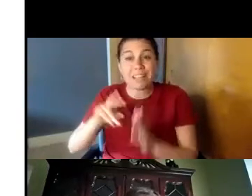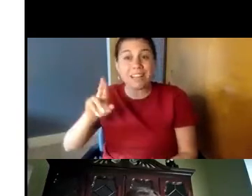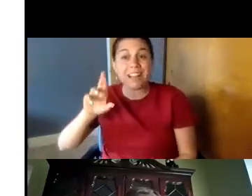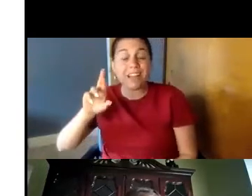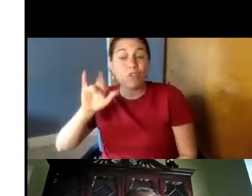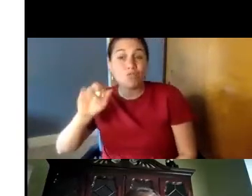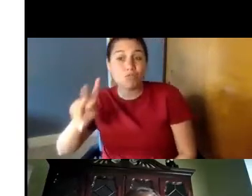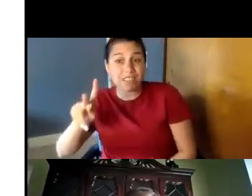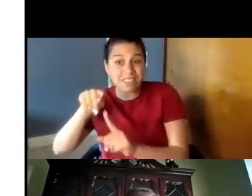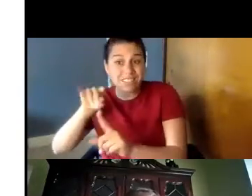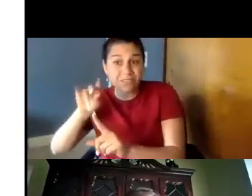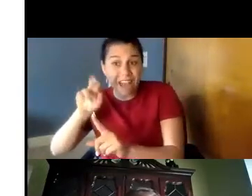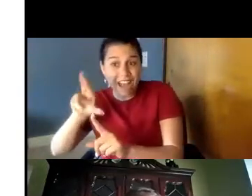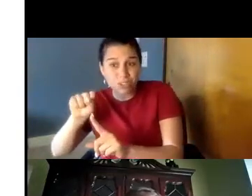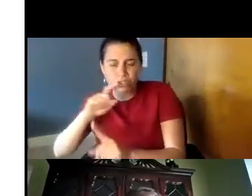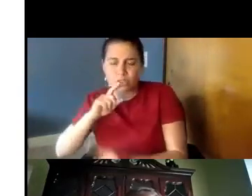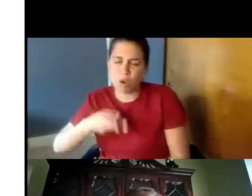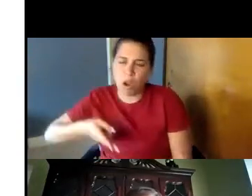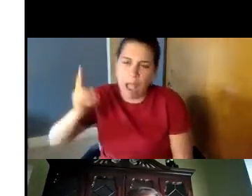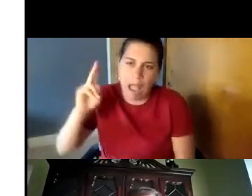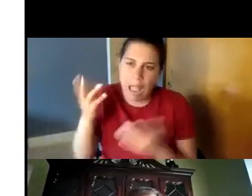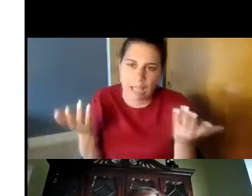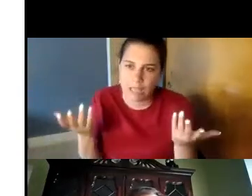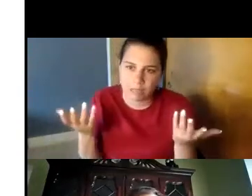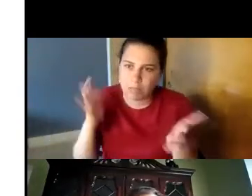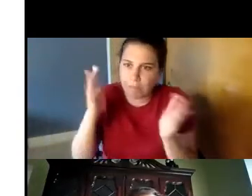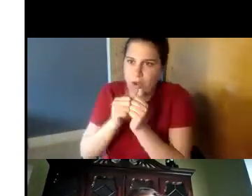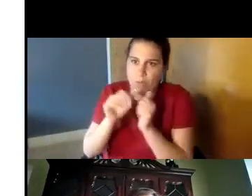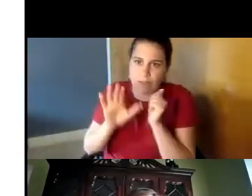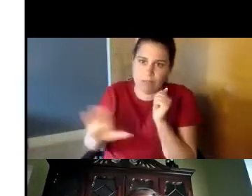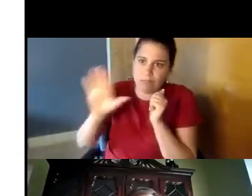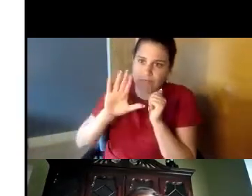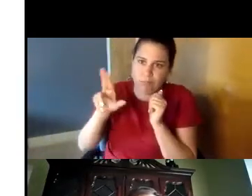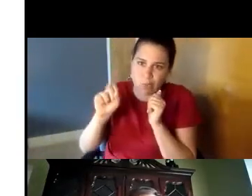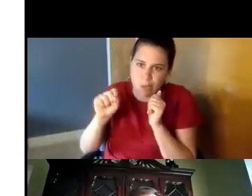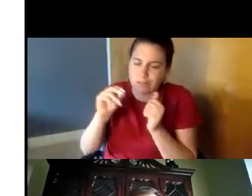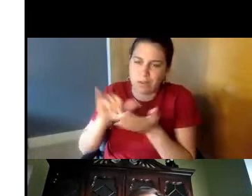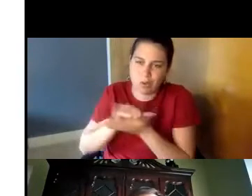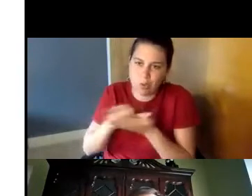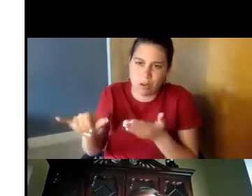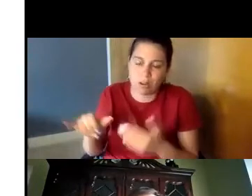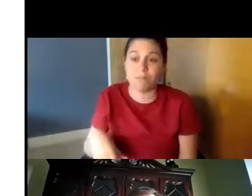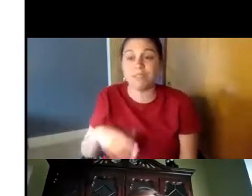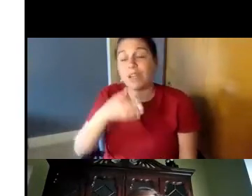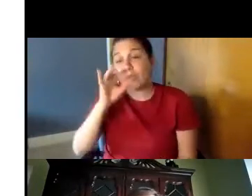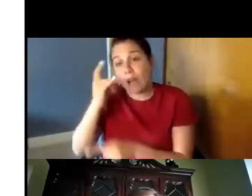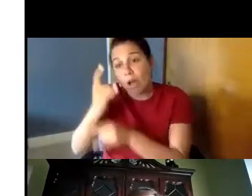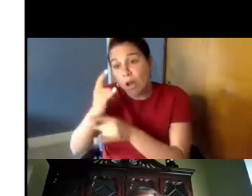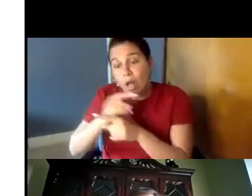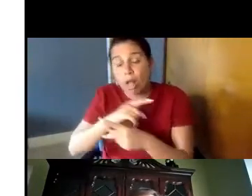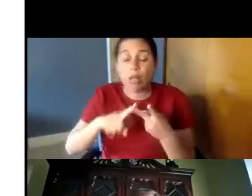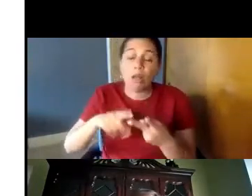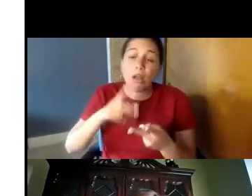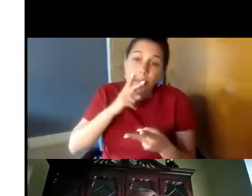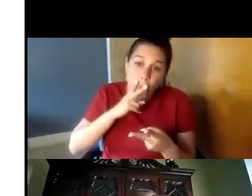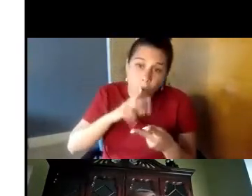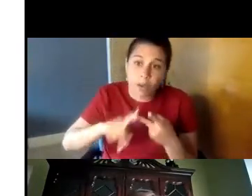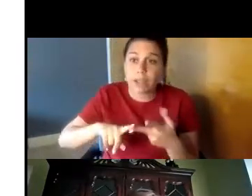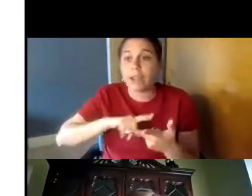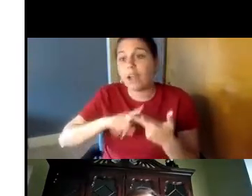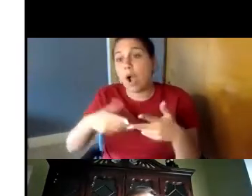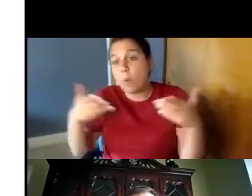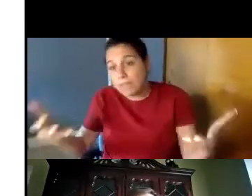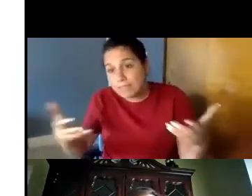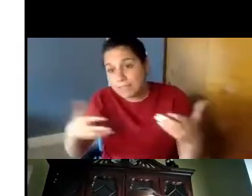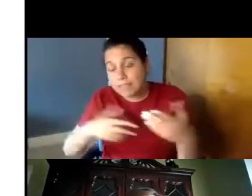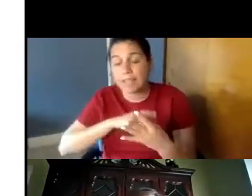very high compared to the state and the country. So our rates of drinking alcohol, our rates of smoking tobacco, our rates of obesity